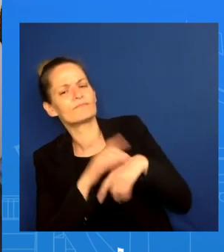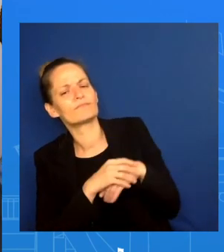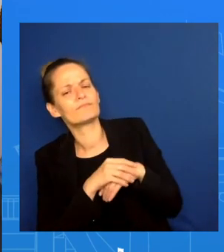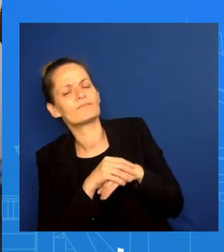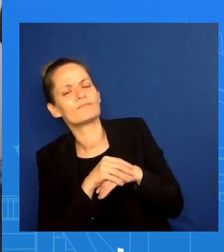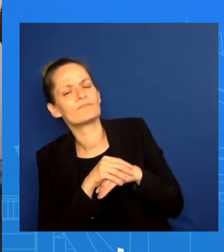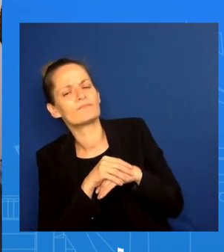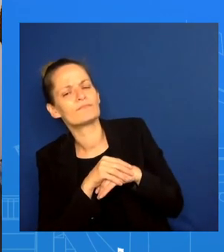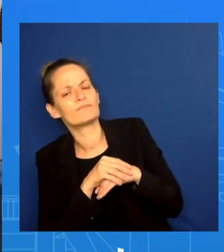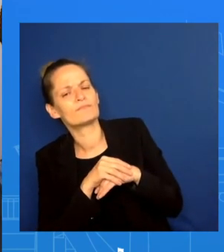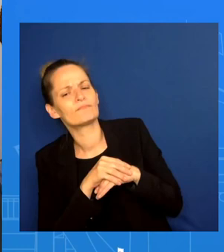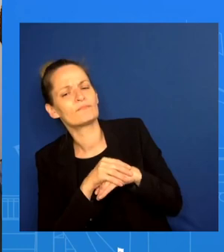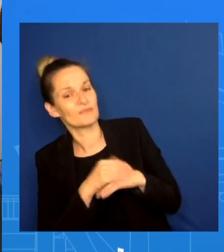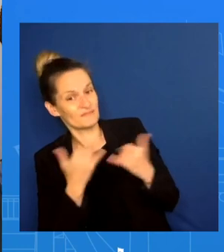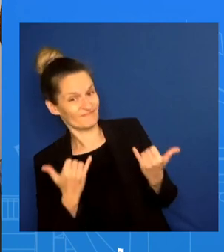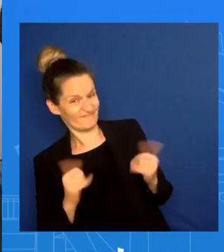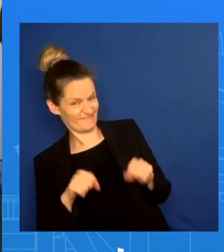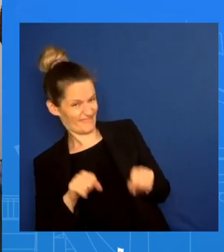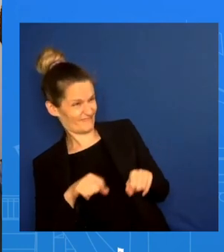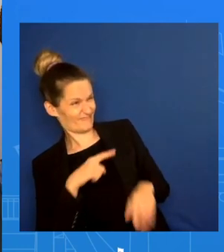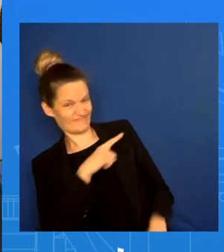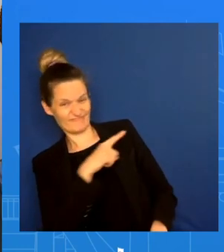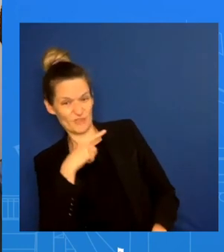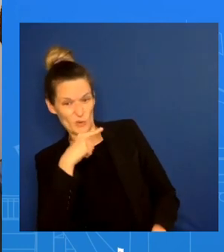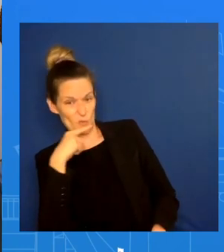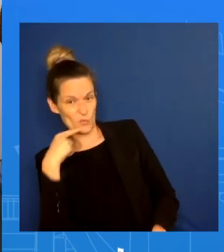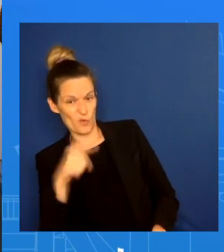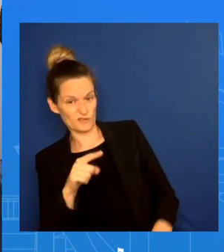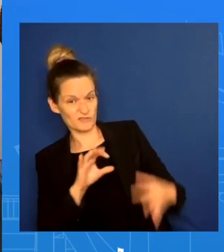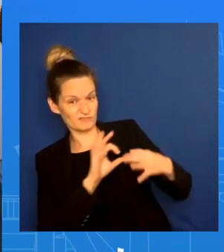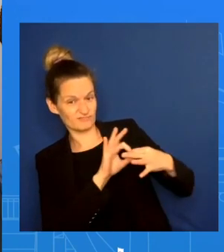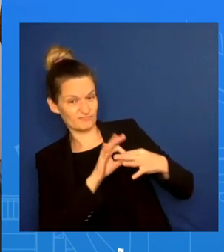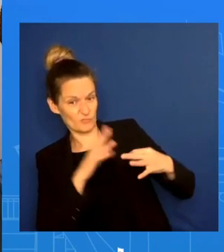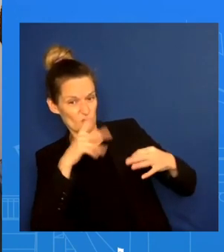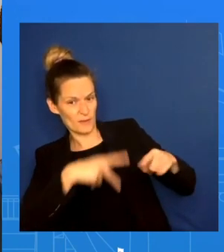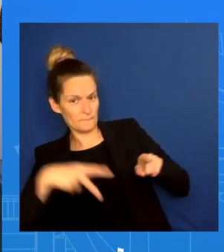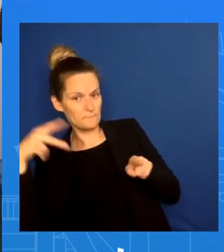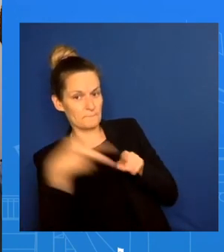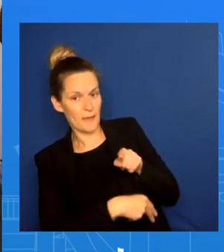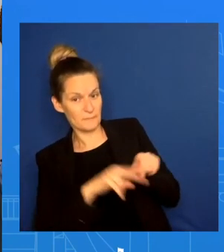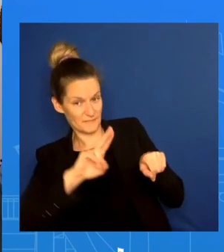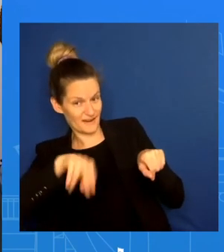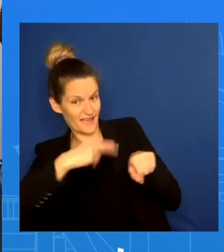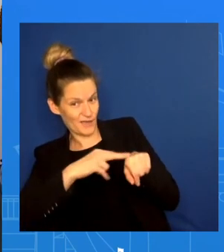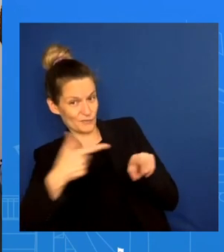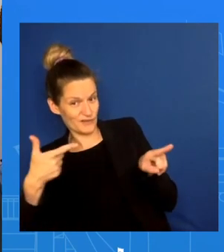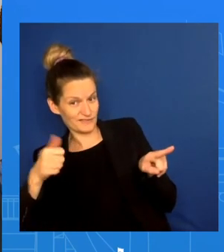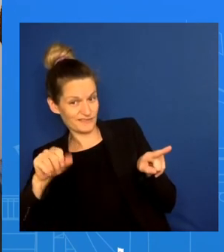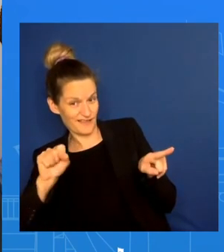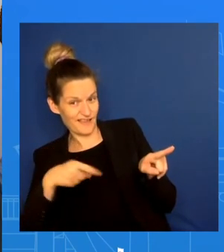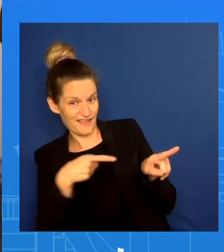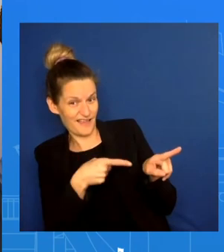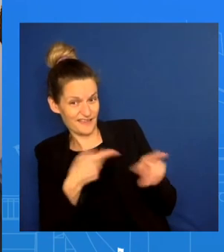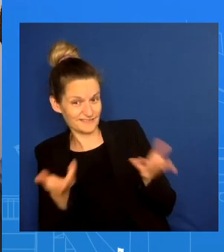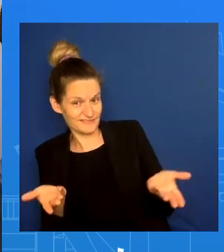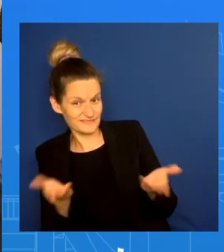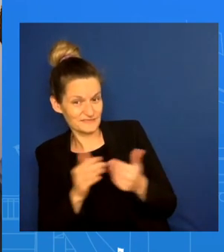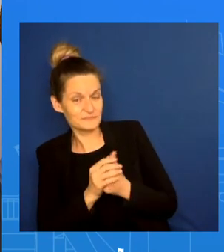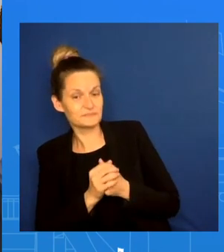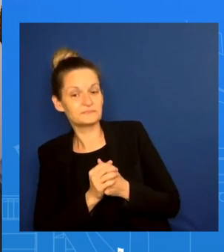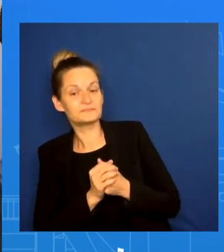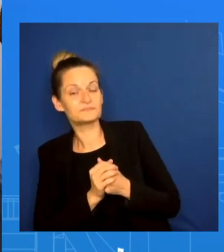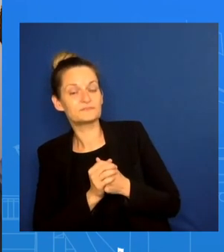these plans. Yeah. Where do things stand with U.S. efforts or global efforts to supply alternative sources of natural